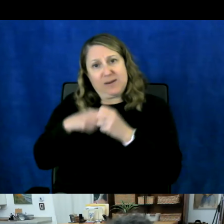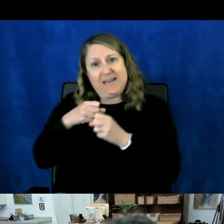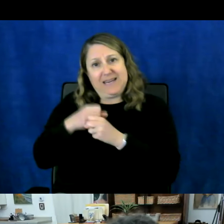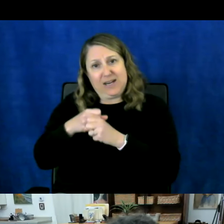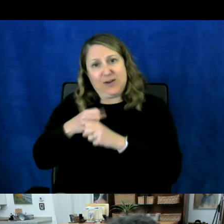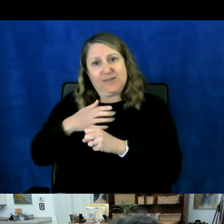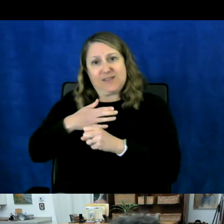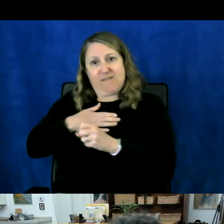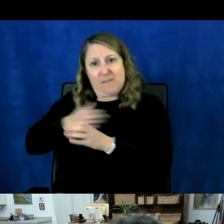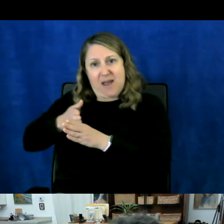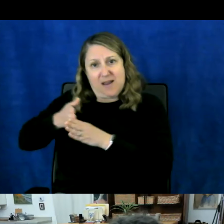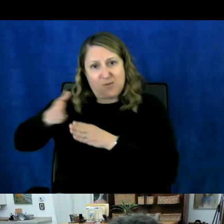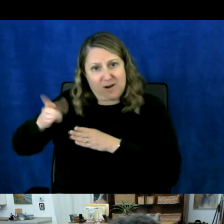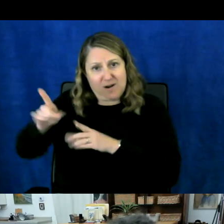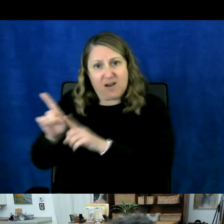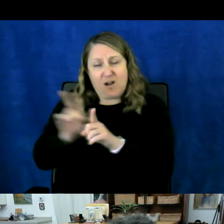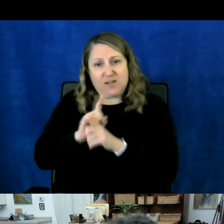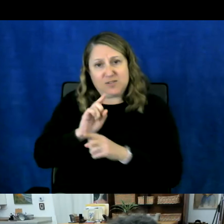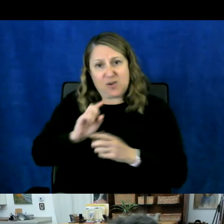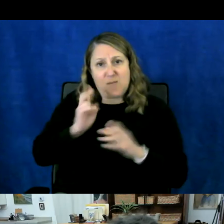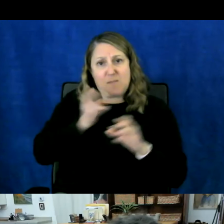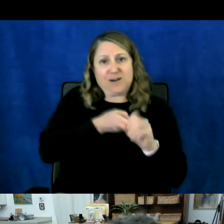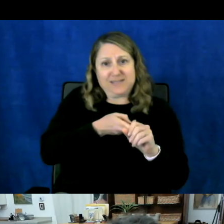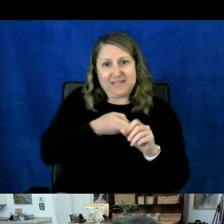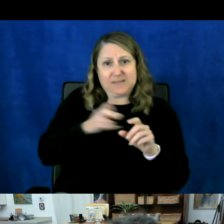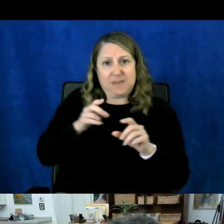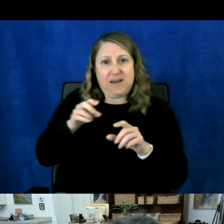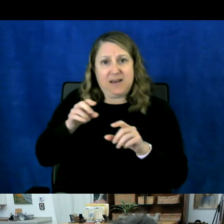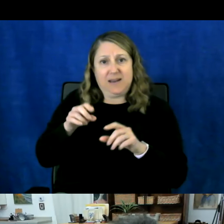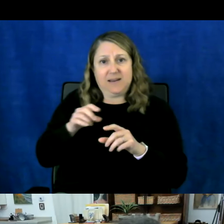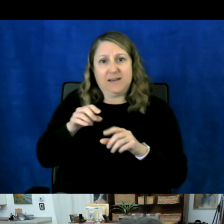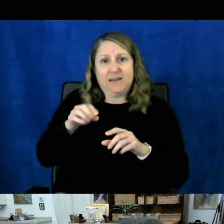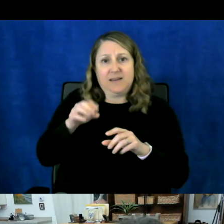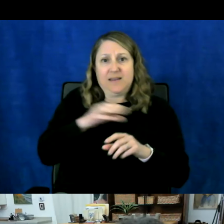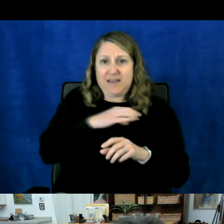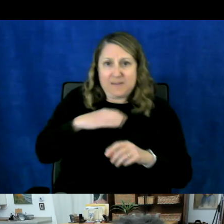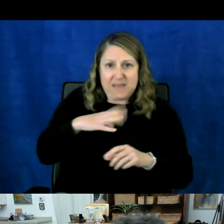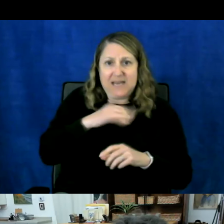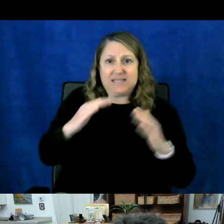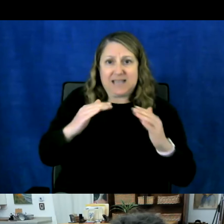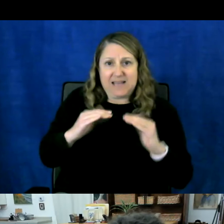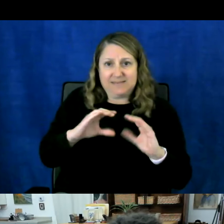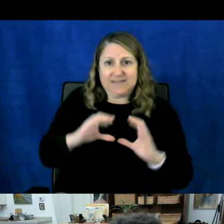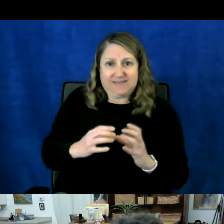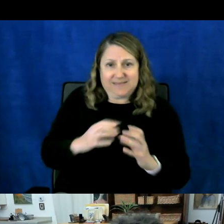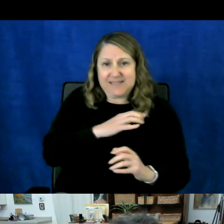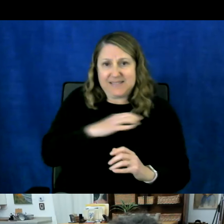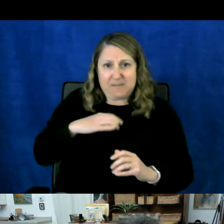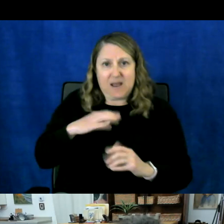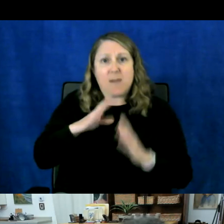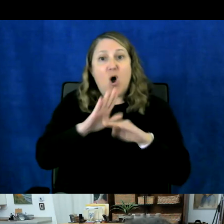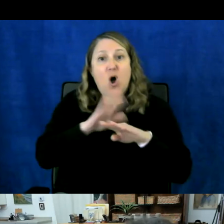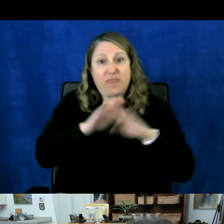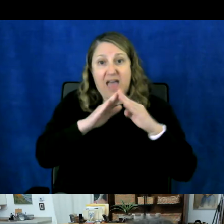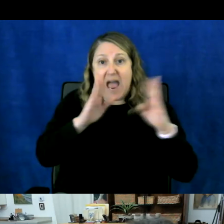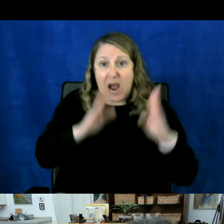as starting to participate on these committees and subcommittees, I'm on the housing subcommittee as